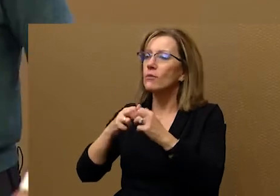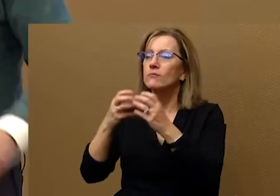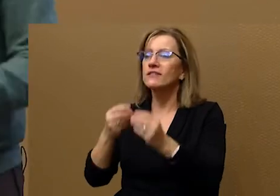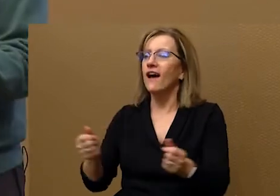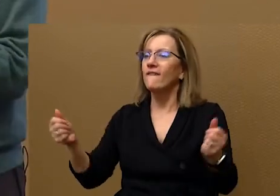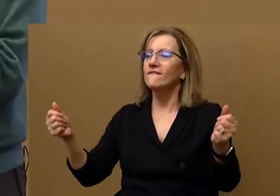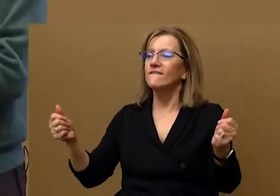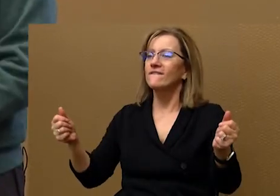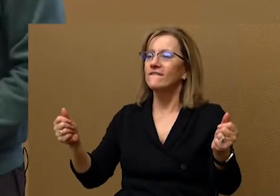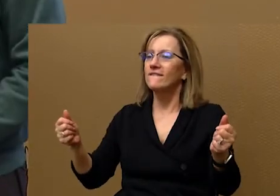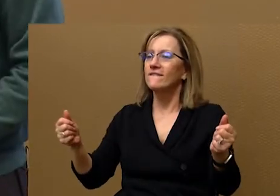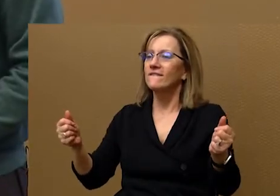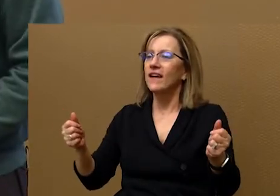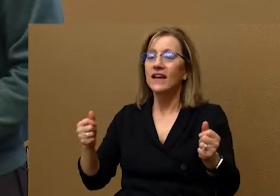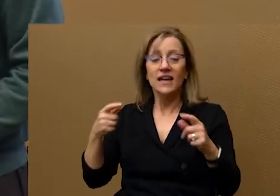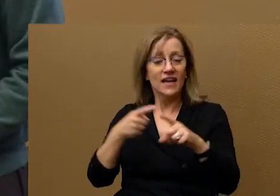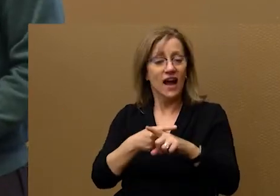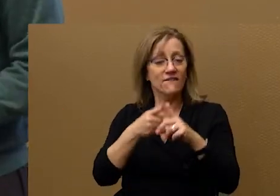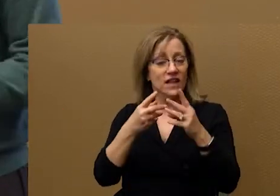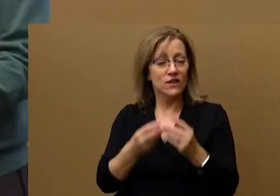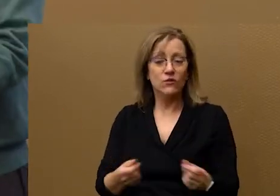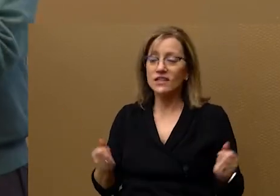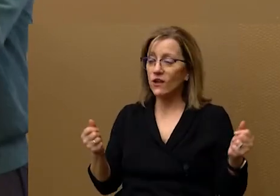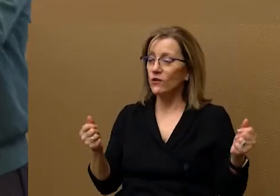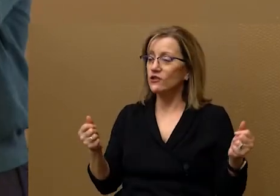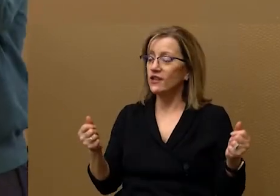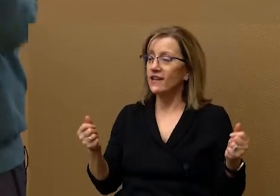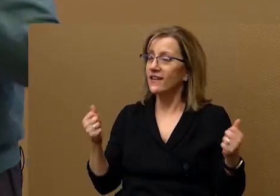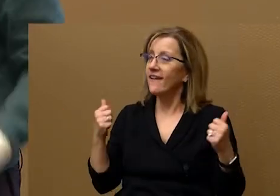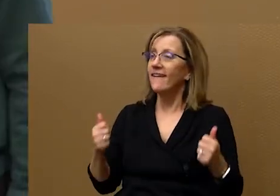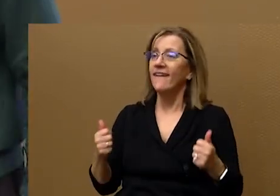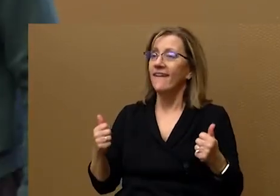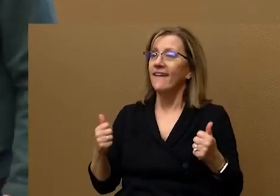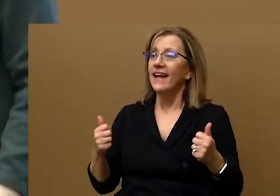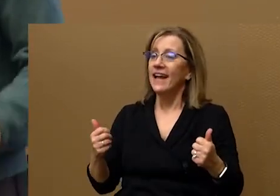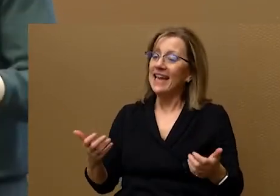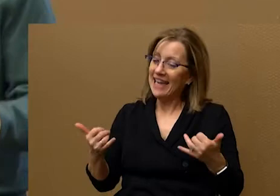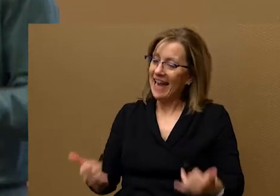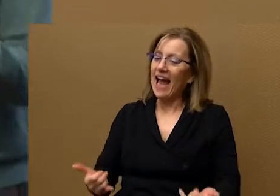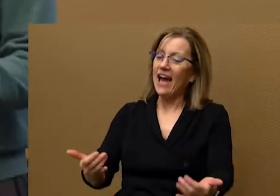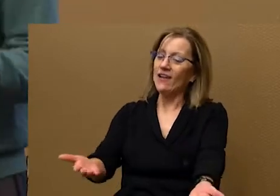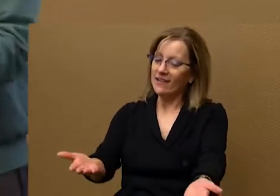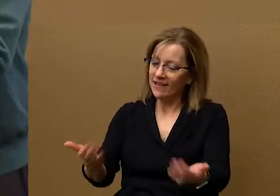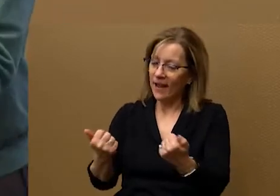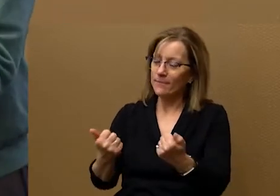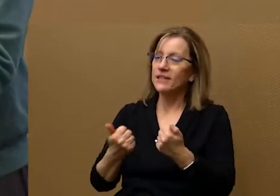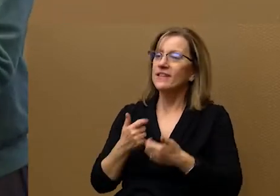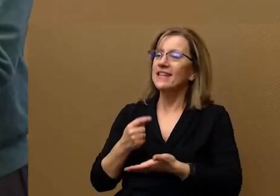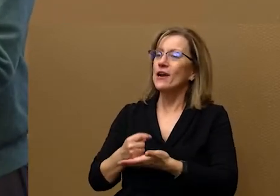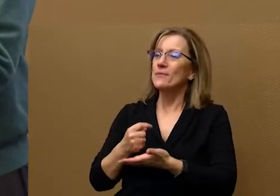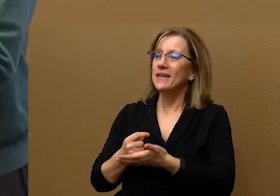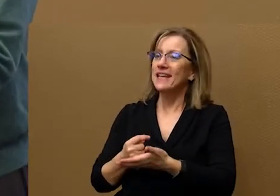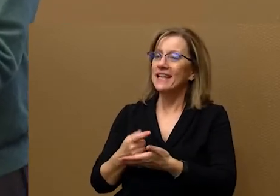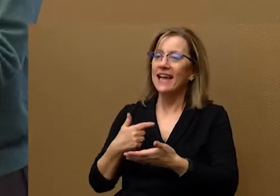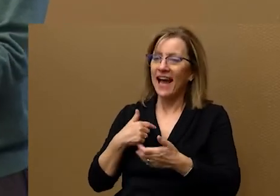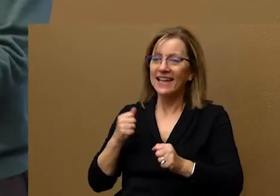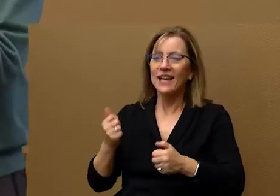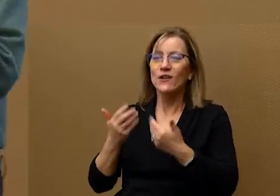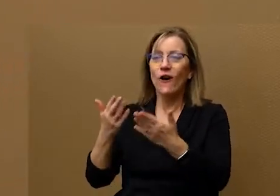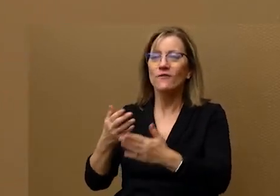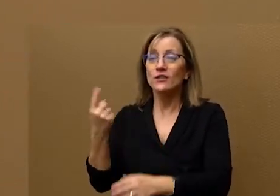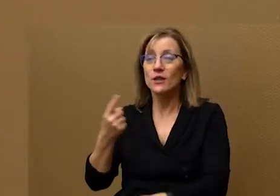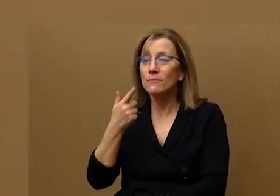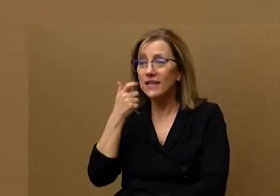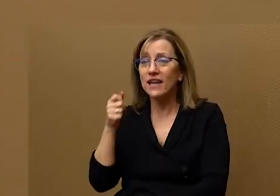are now in the world of conflict resolution. Now you can come to therapy. Now I have something to offer. Because